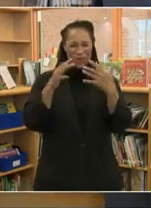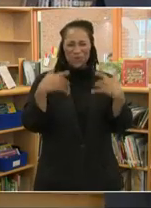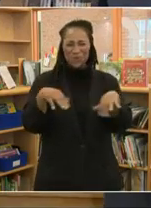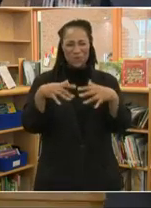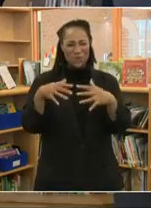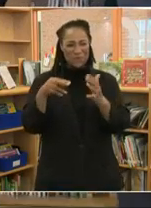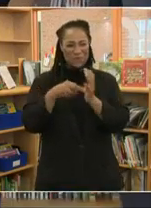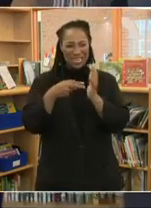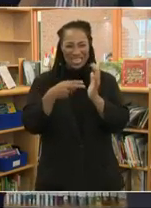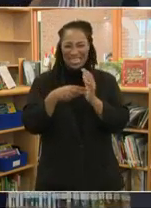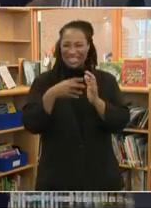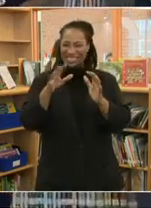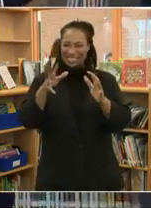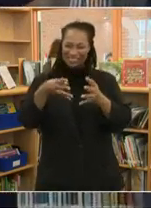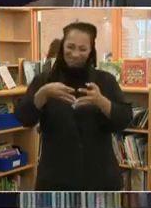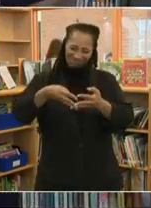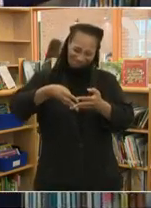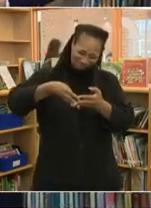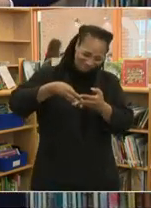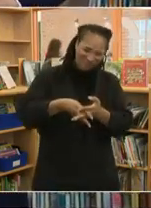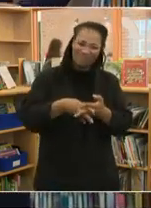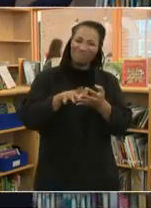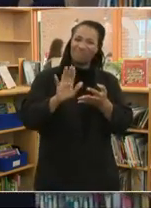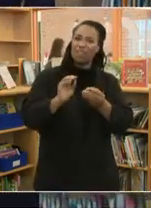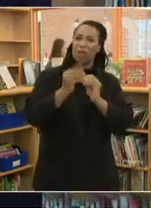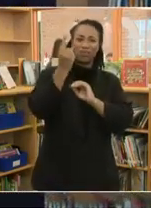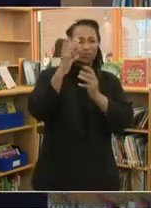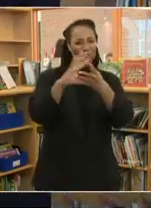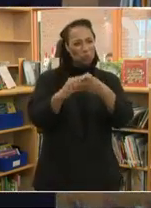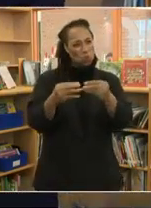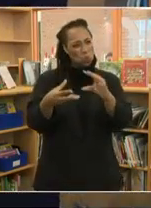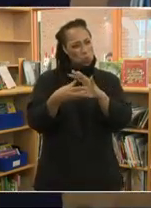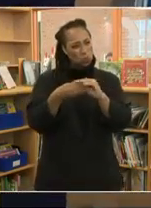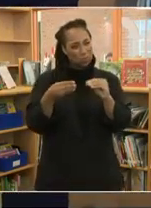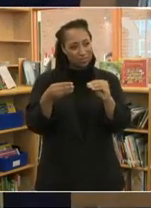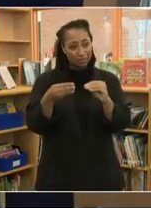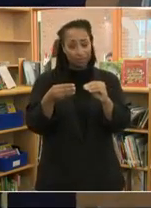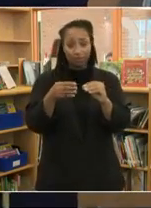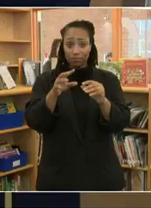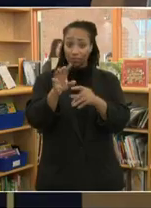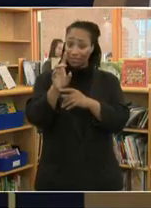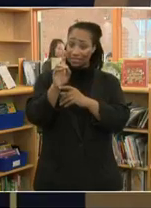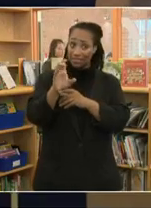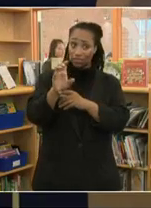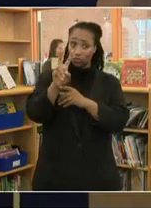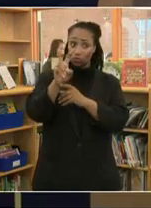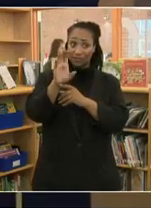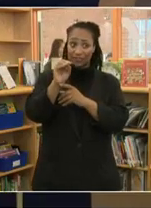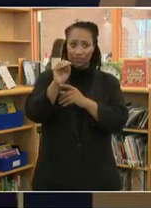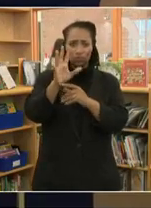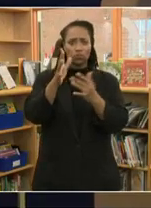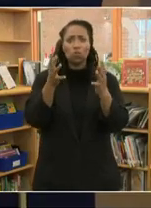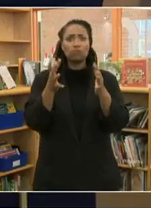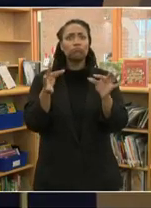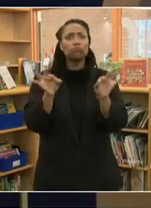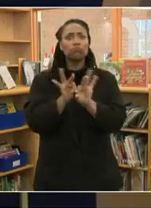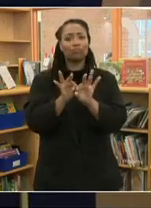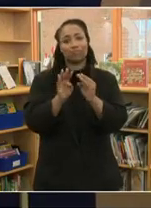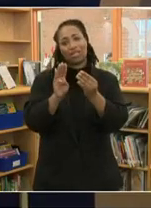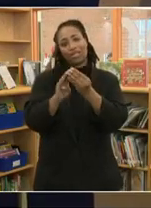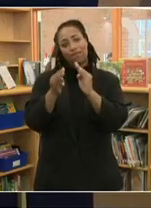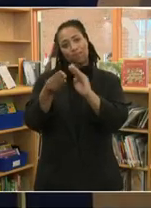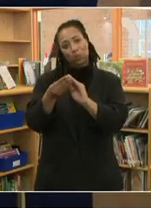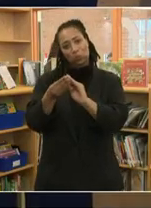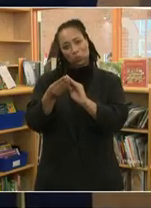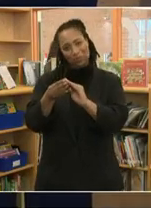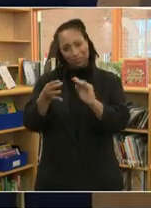of DC 250 is to make sure that every one of our communities sees themselves reflected in the stories that we